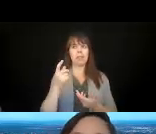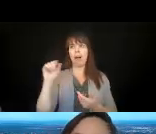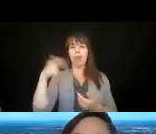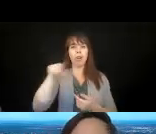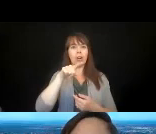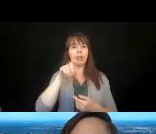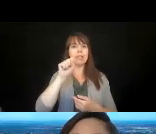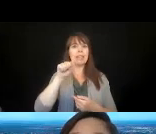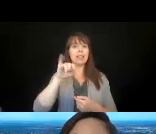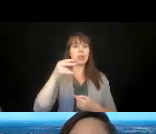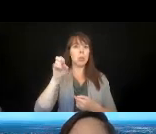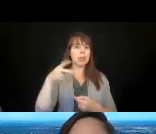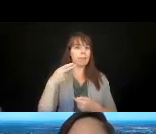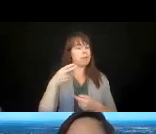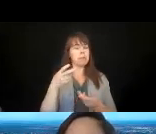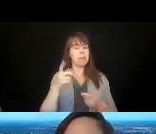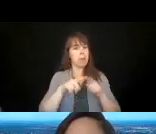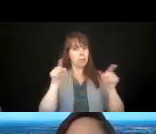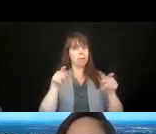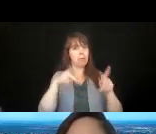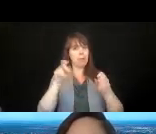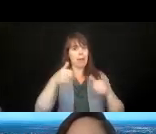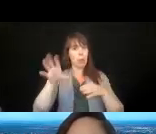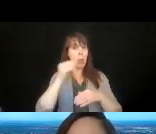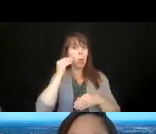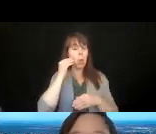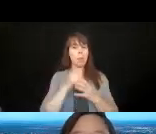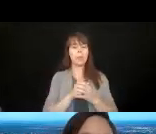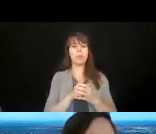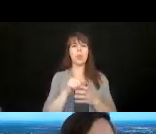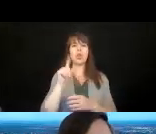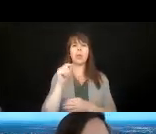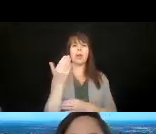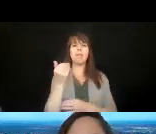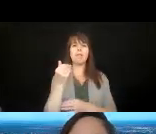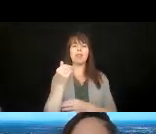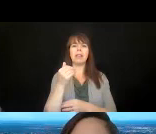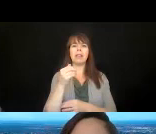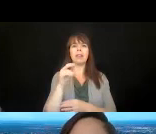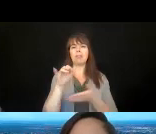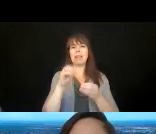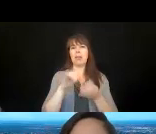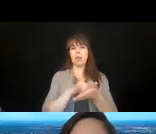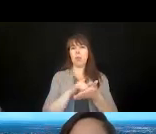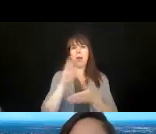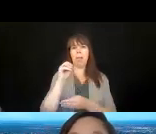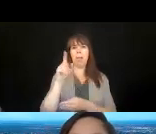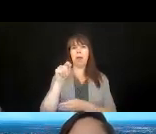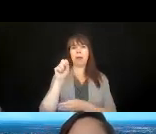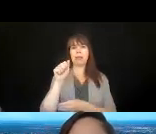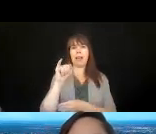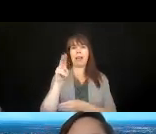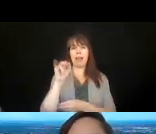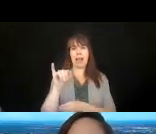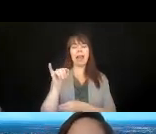campuses, but we can do this at home. And Mount Sinai in 2015 put out a New York Times Magazine ad